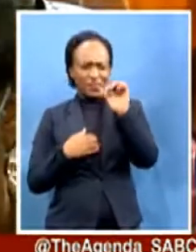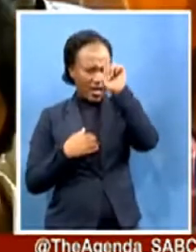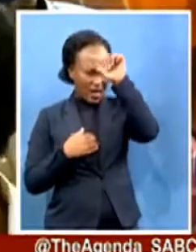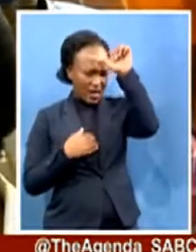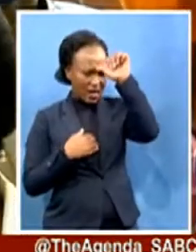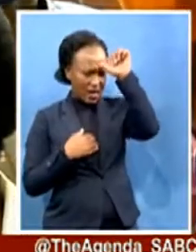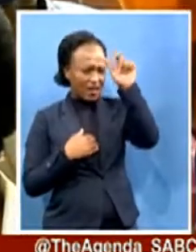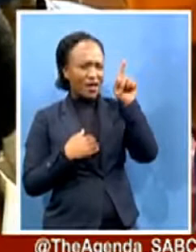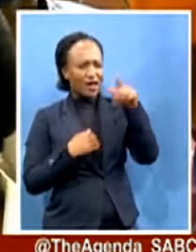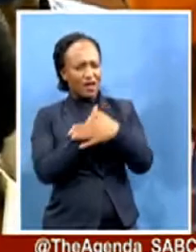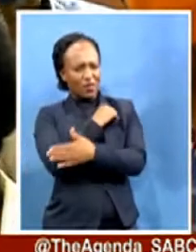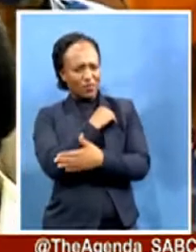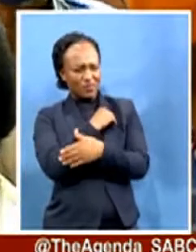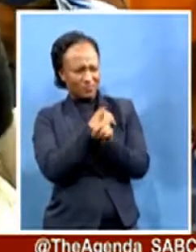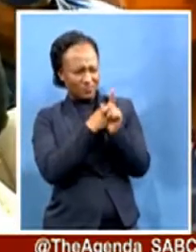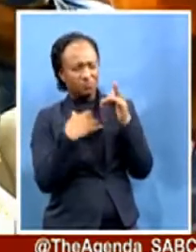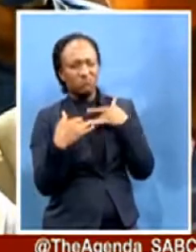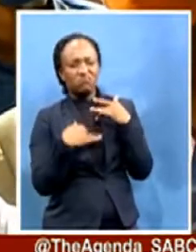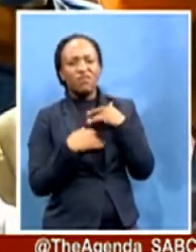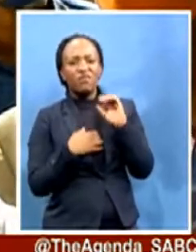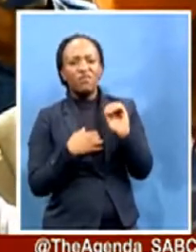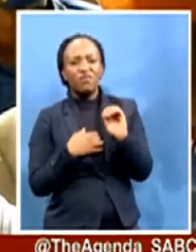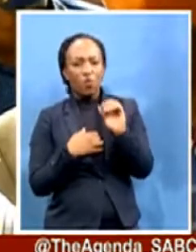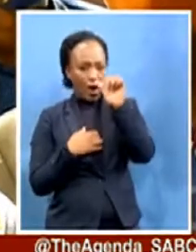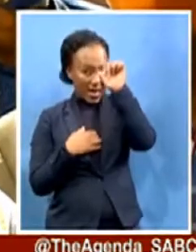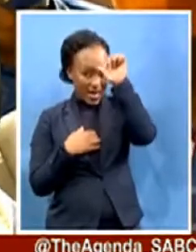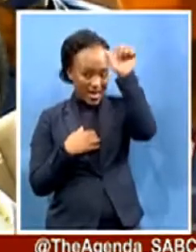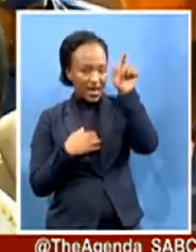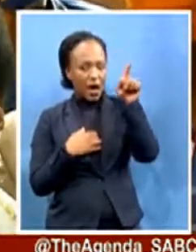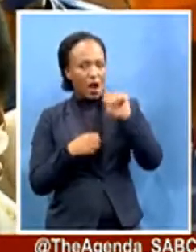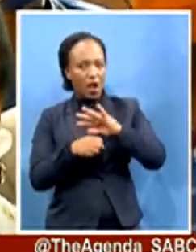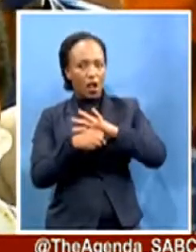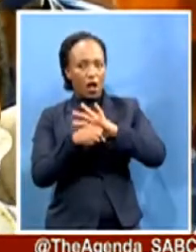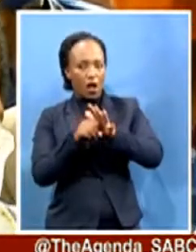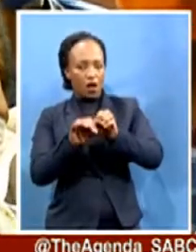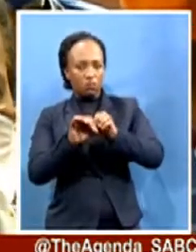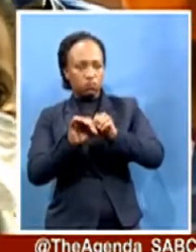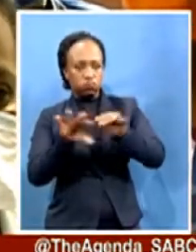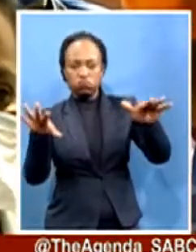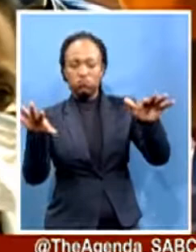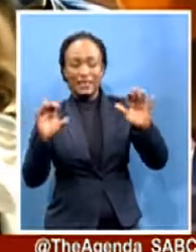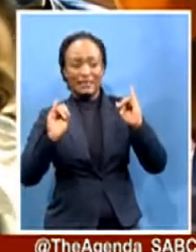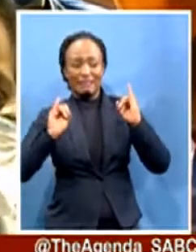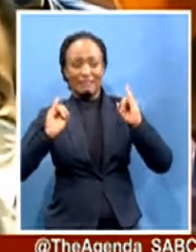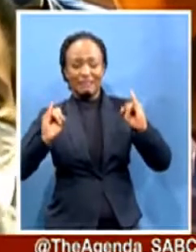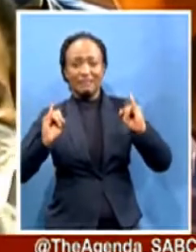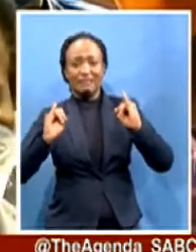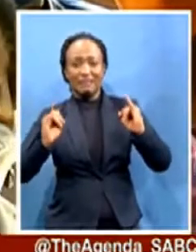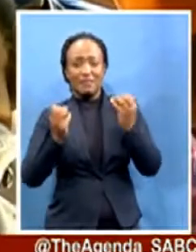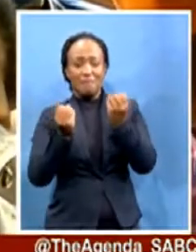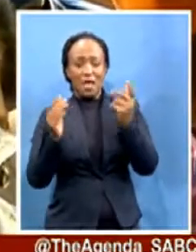India has got an outbreak that's really taken a huge a number of people who are infected and the numbers of